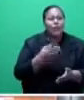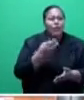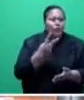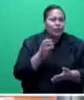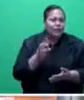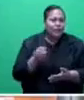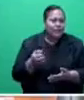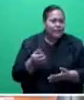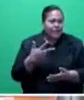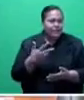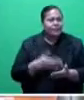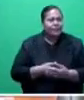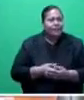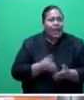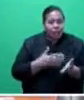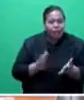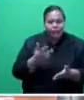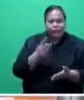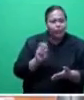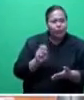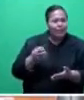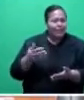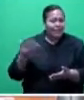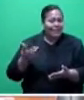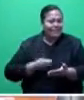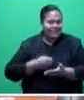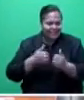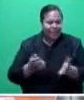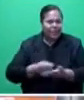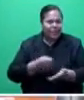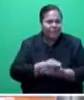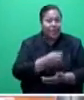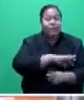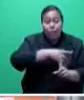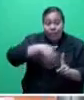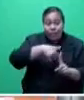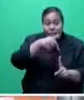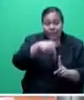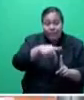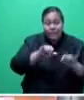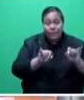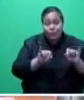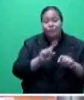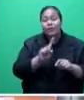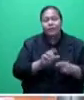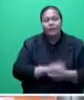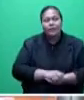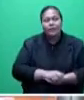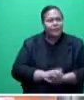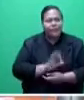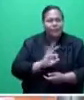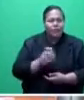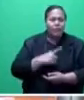2019. By way of background, this was not something that was done